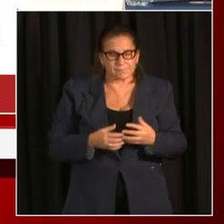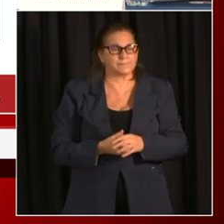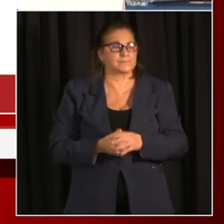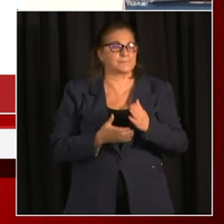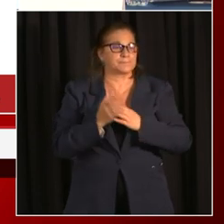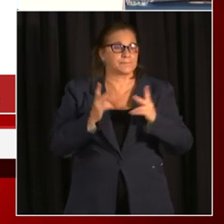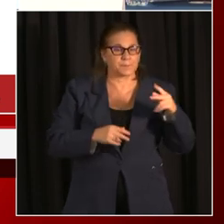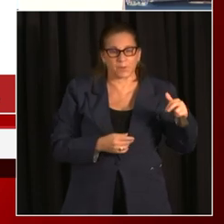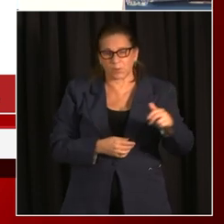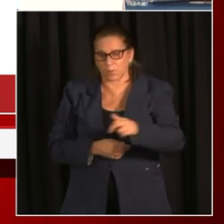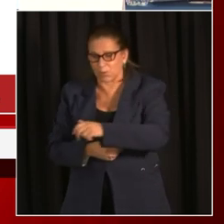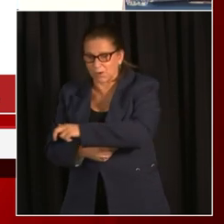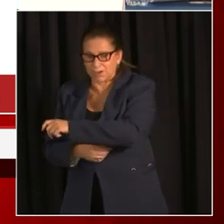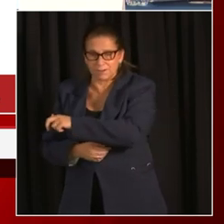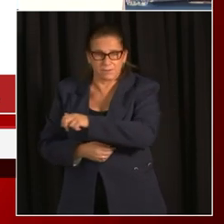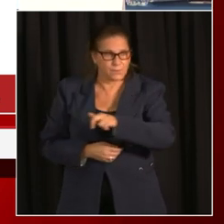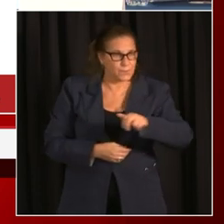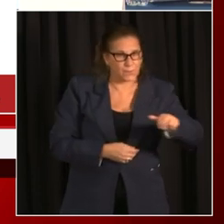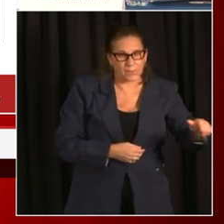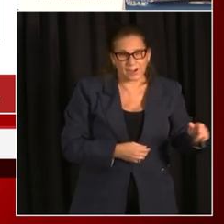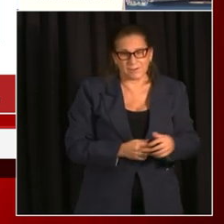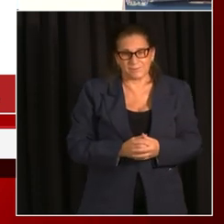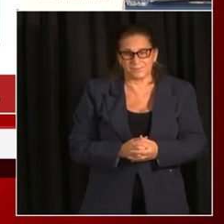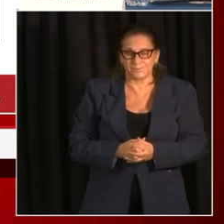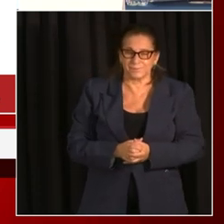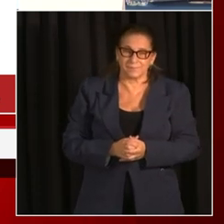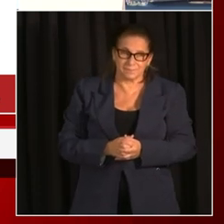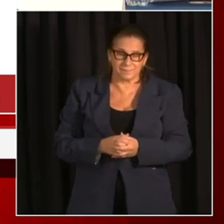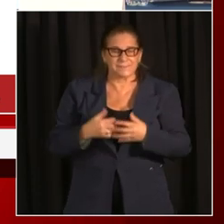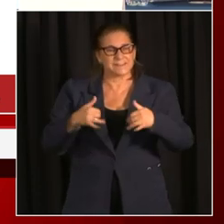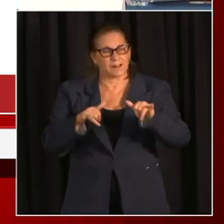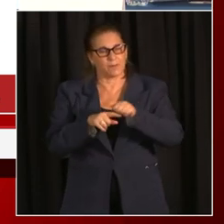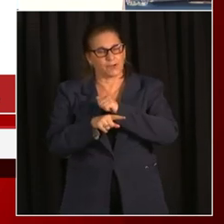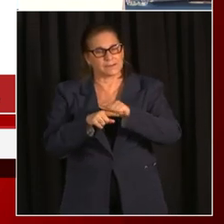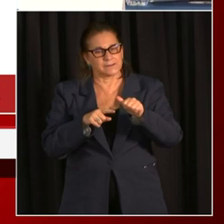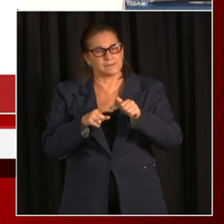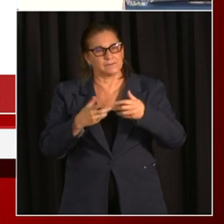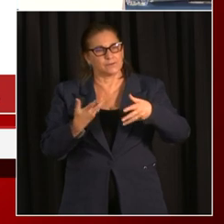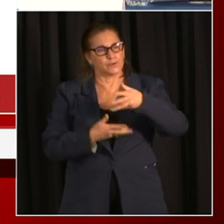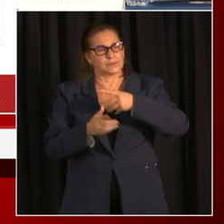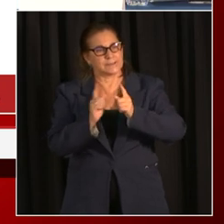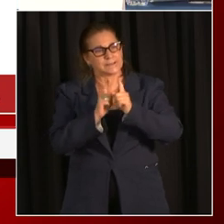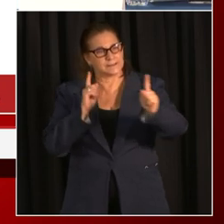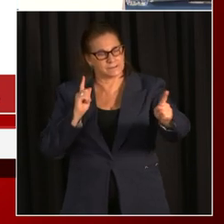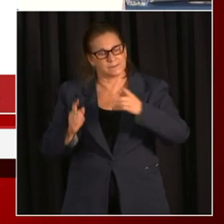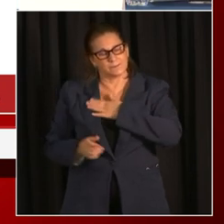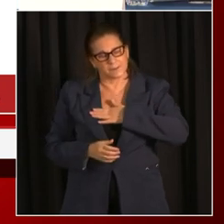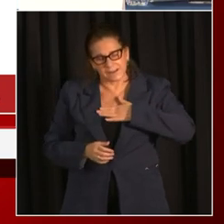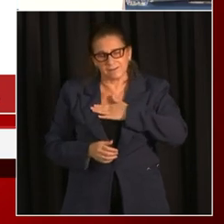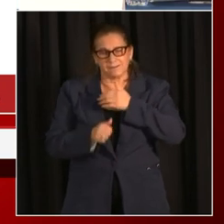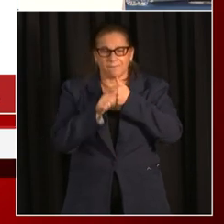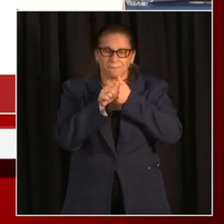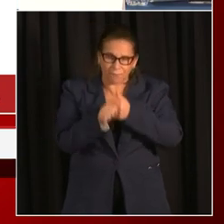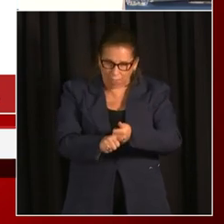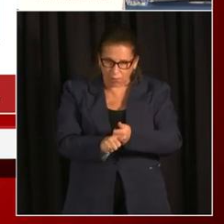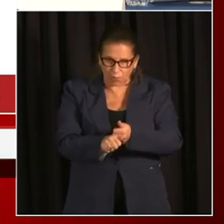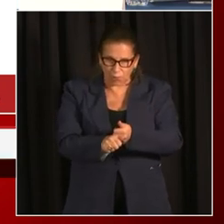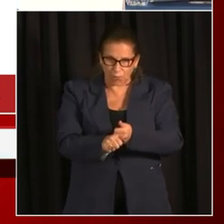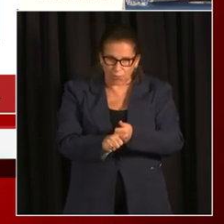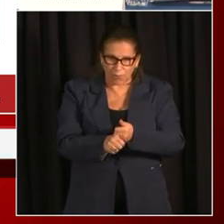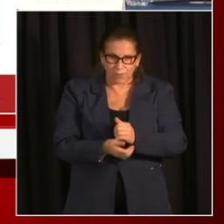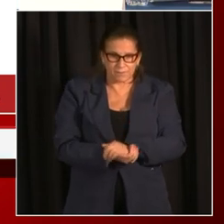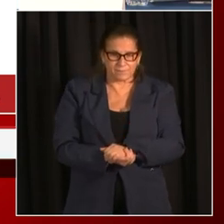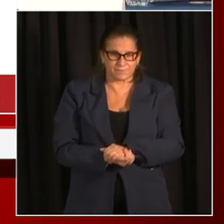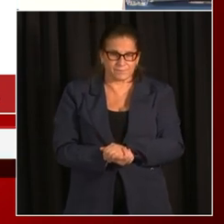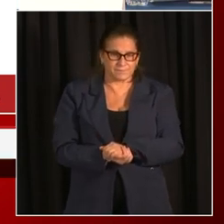that's key here is the majority of people said that social distancing was not adhered to. So 62% of folks said we weren't